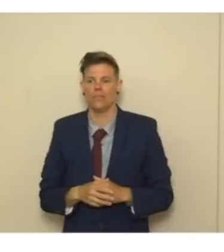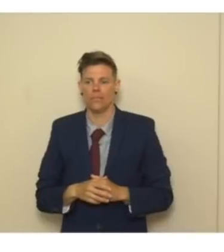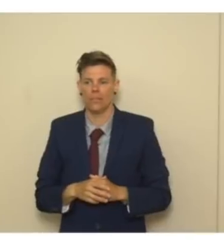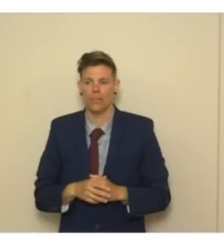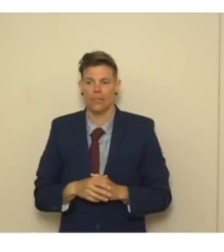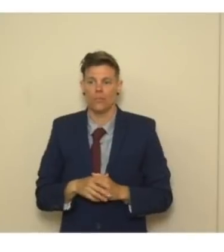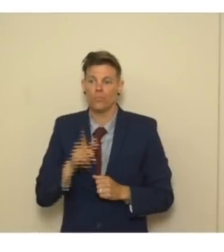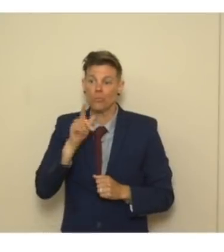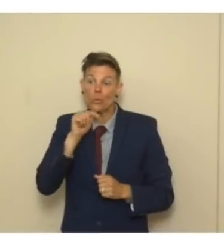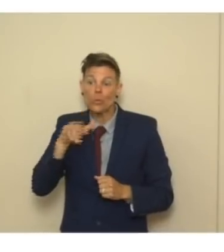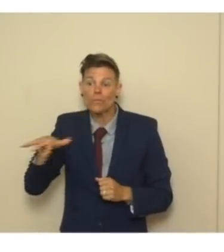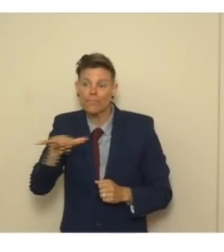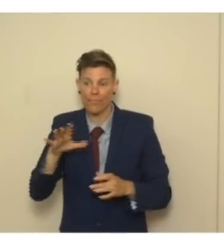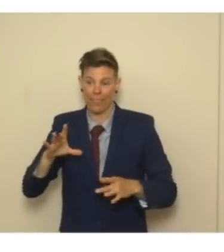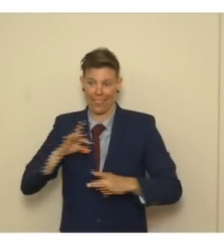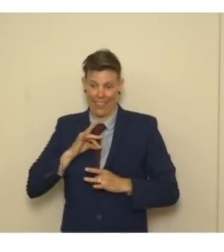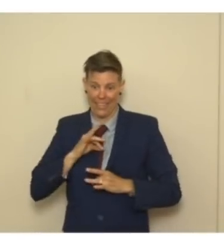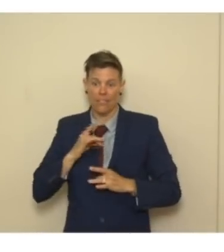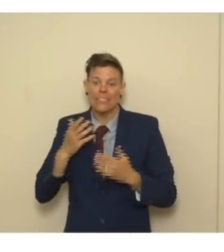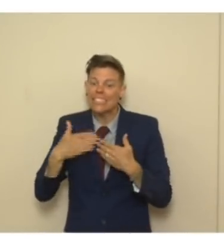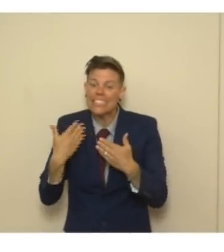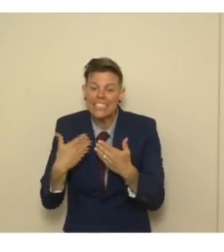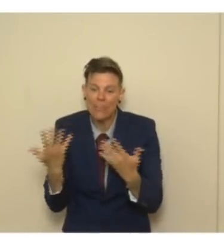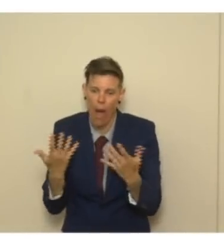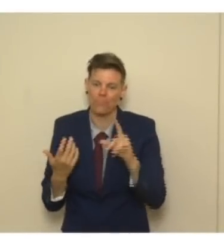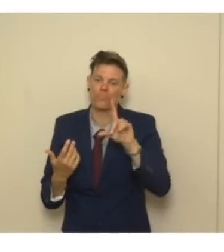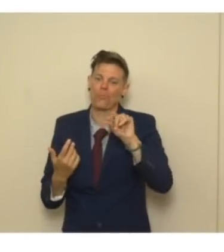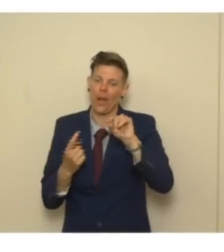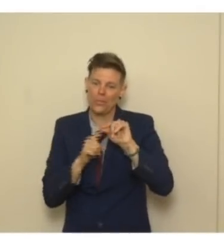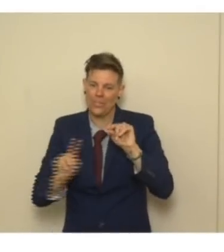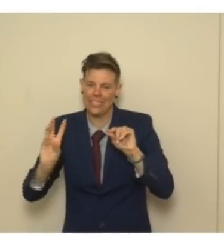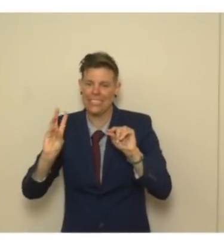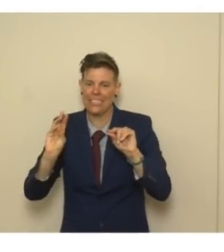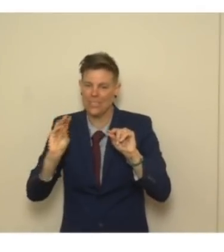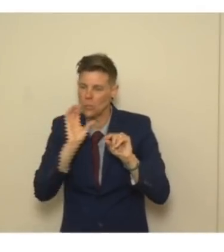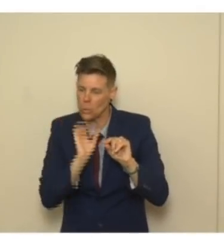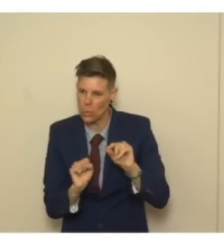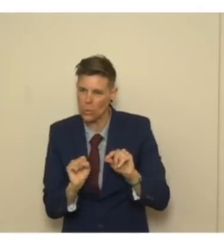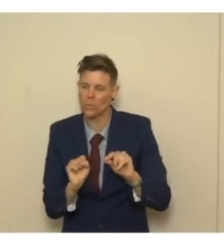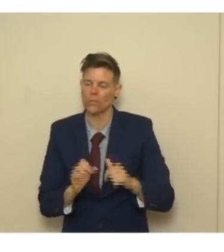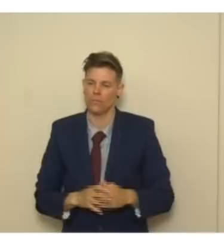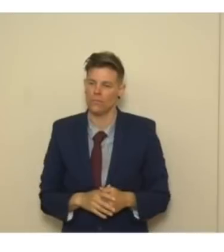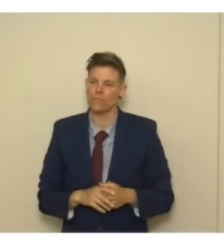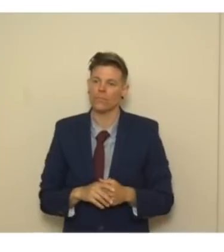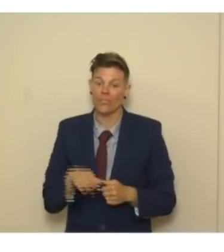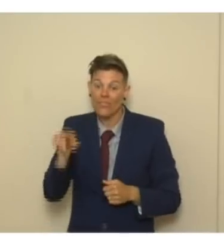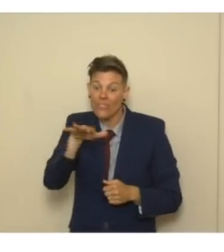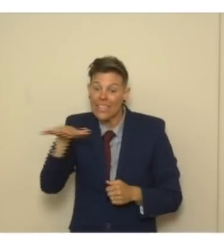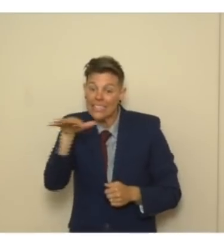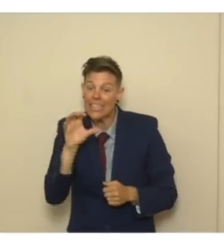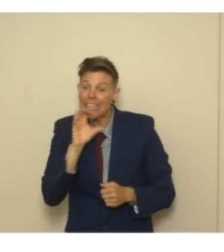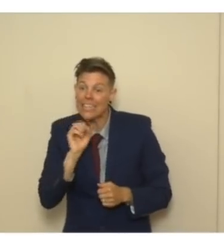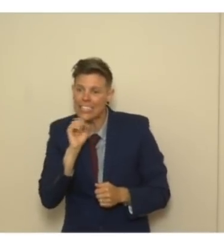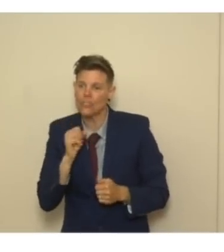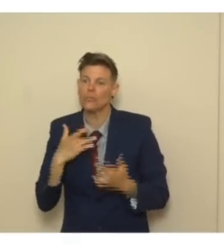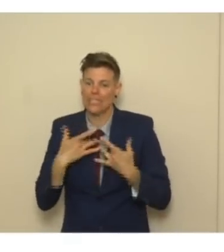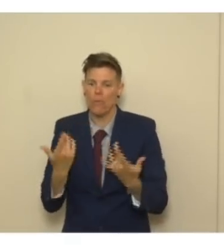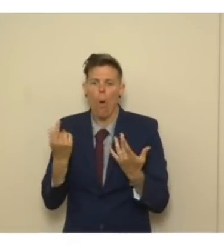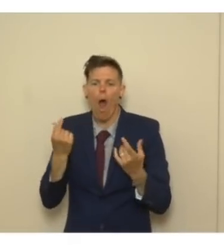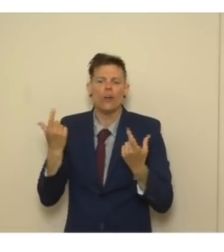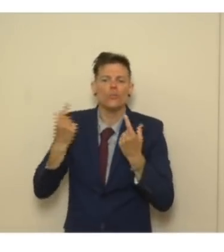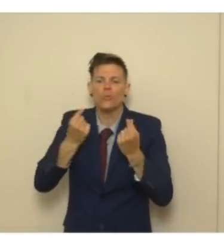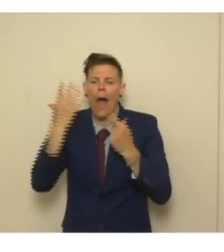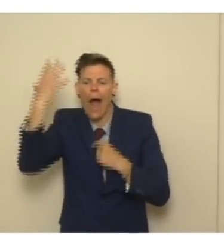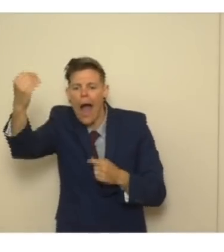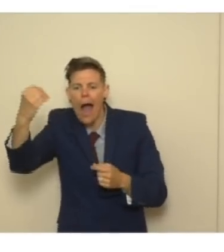COVID infections and unfortunately are more mobile and out and about more in communities and have